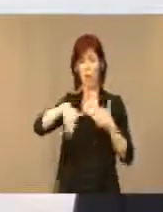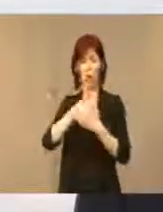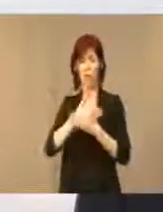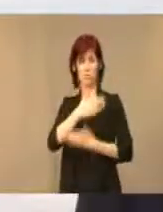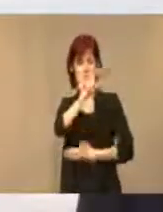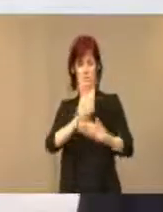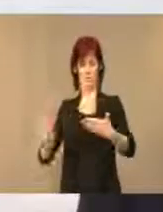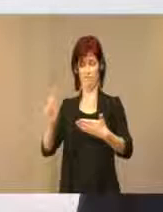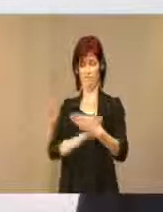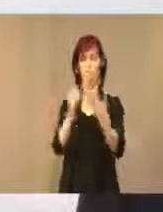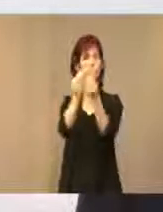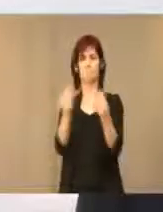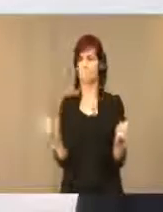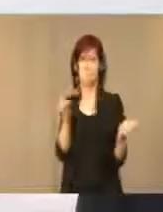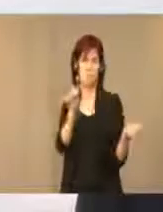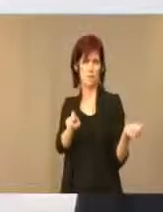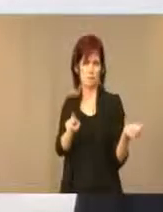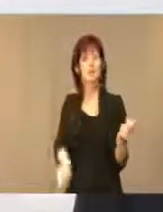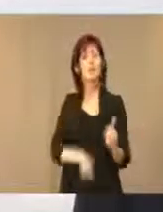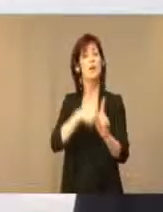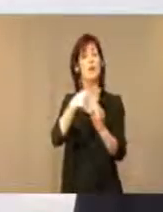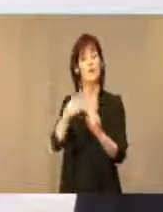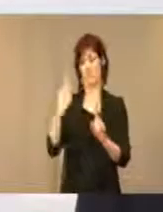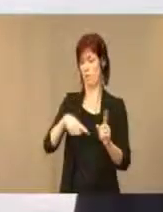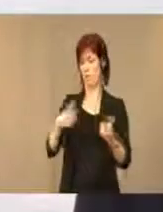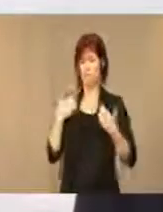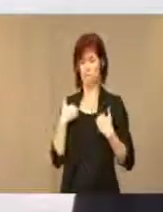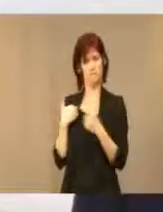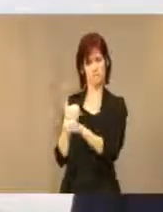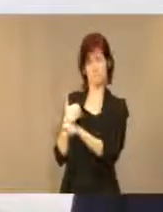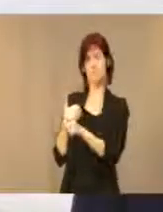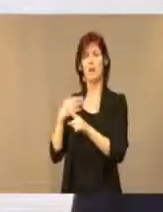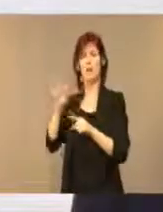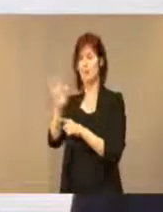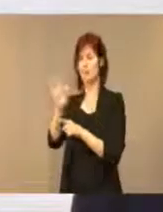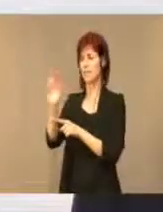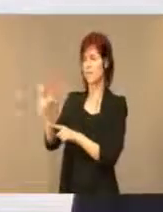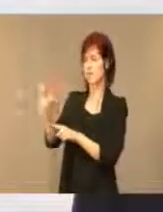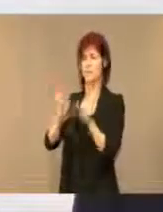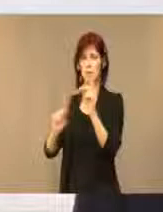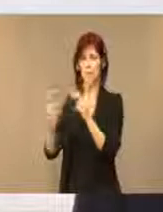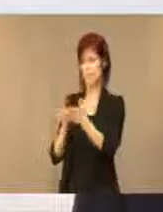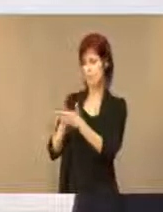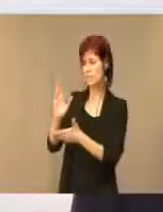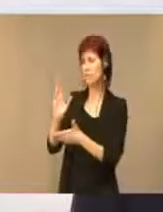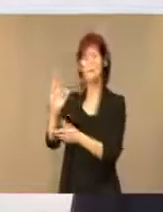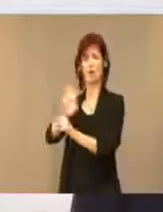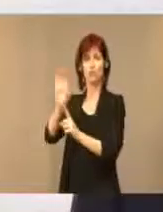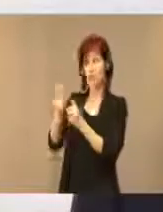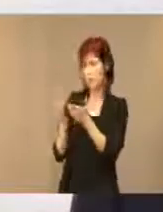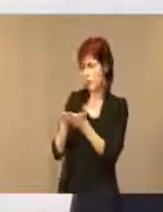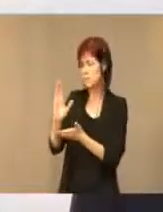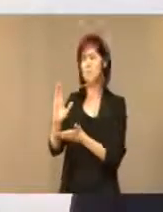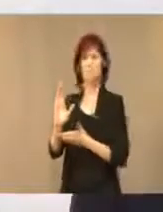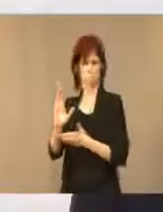to be included in the development of any plans, any policies, or laws that affect us. That means taking our rightful seat